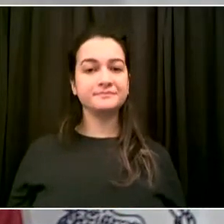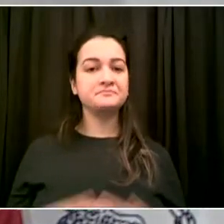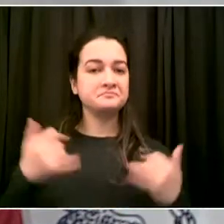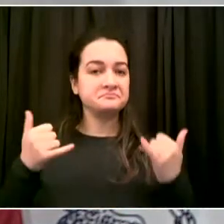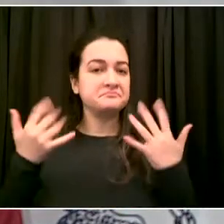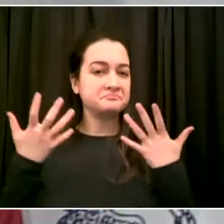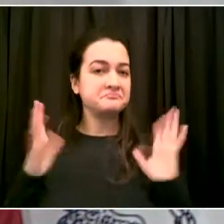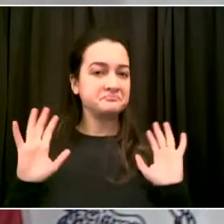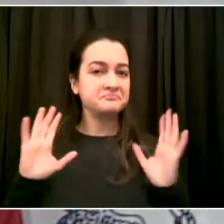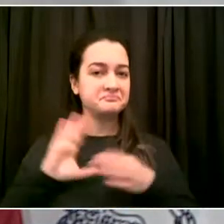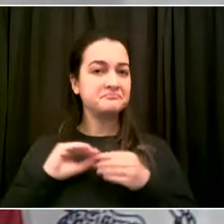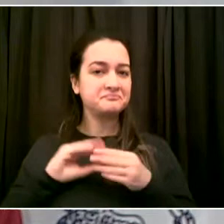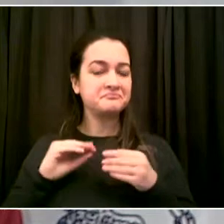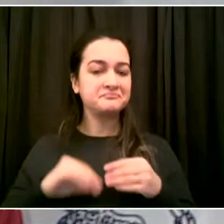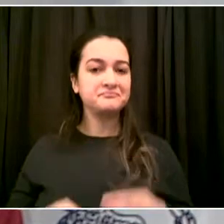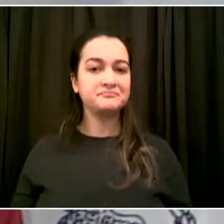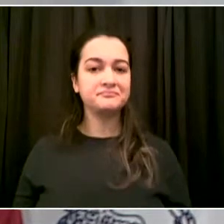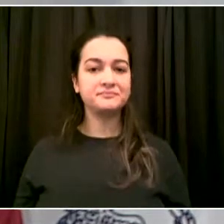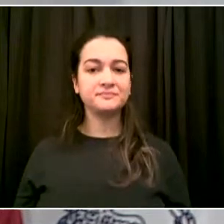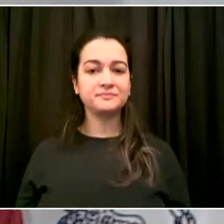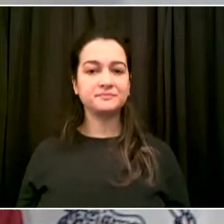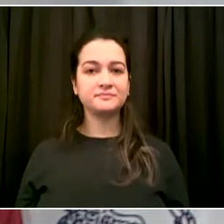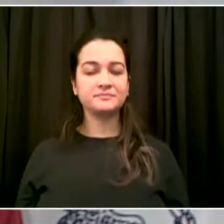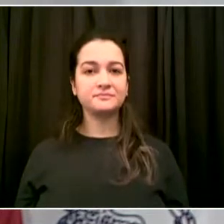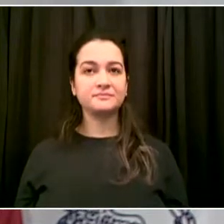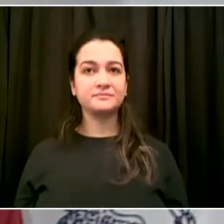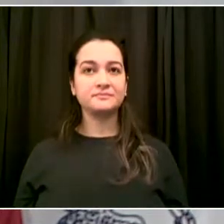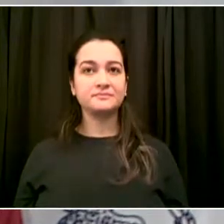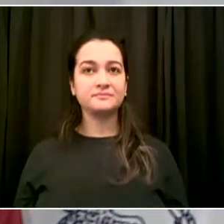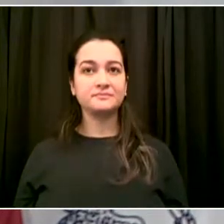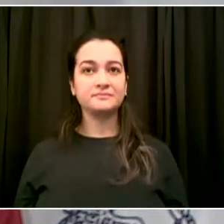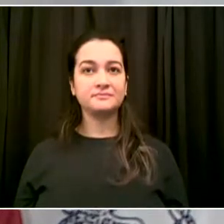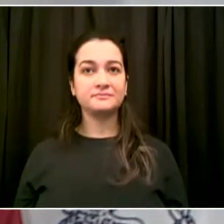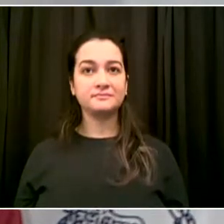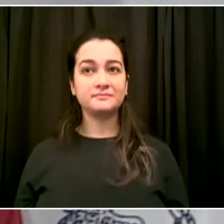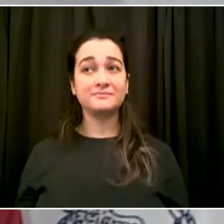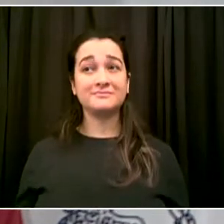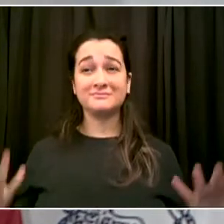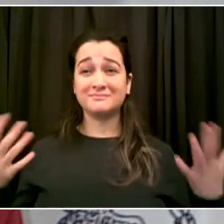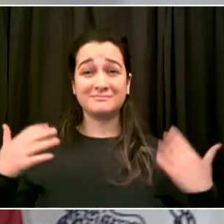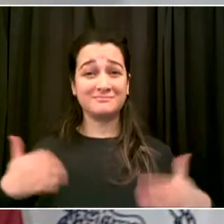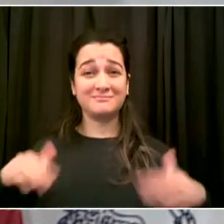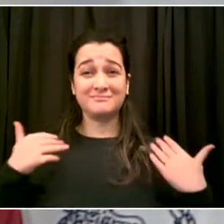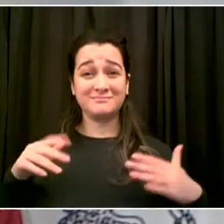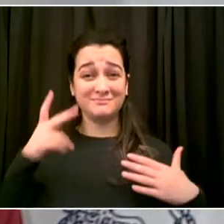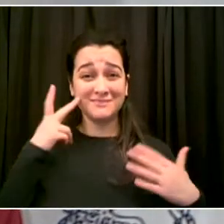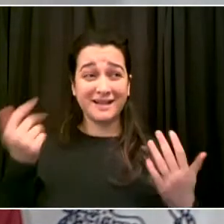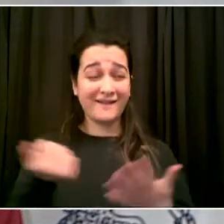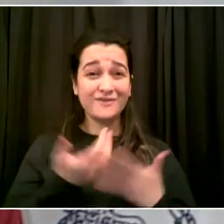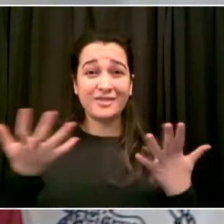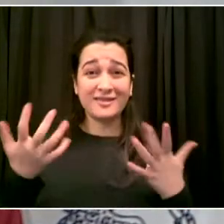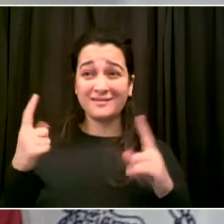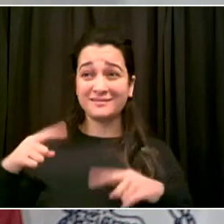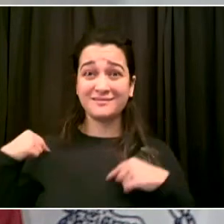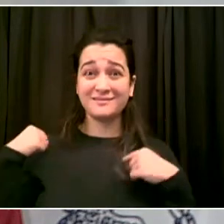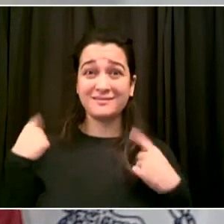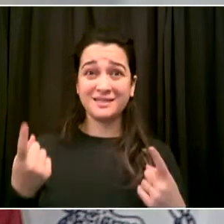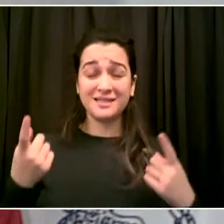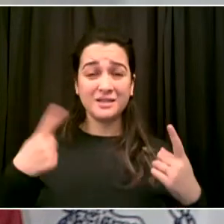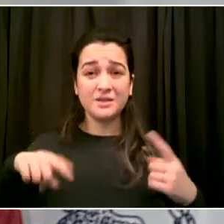we know that fighting hatred starts with talking about it out loud, saying how unacceptable it